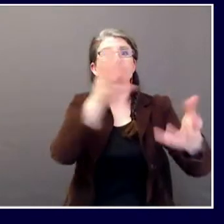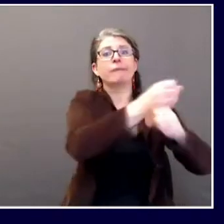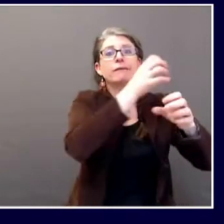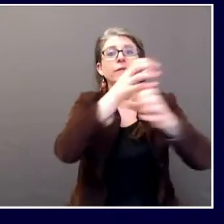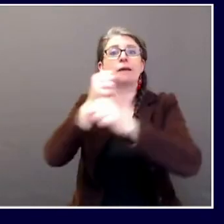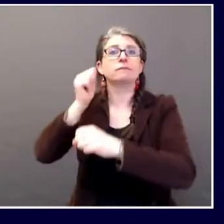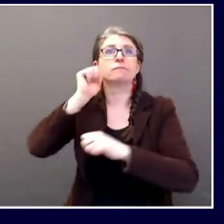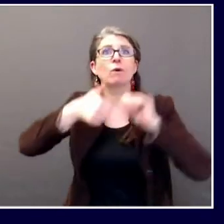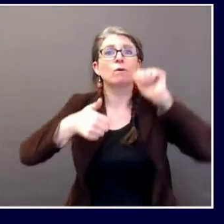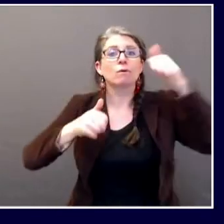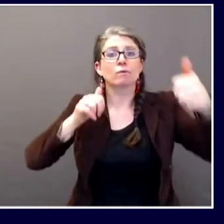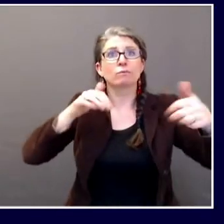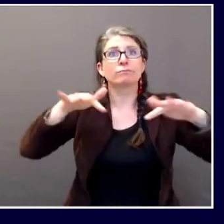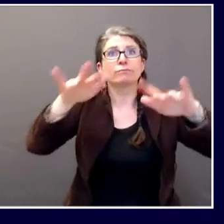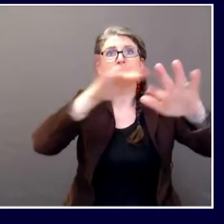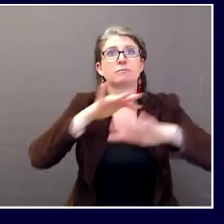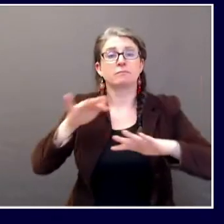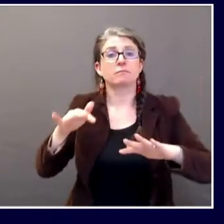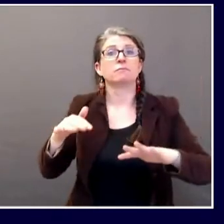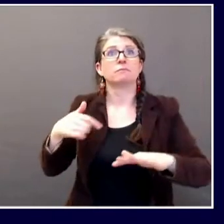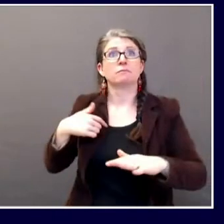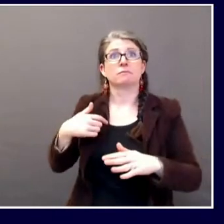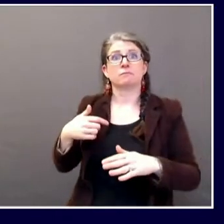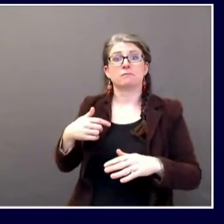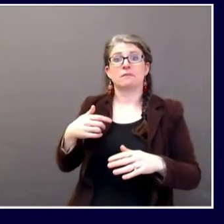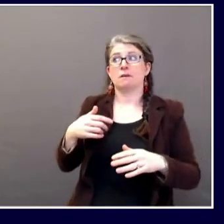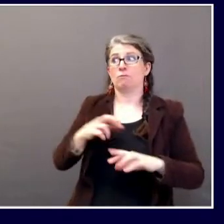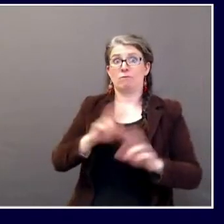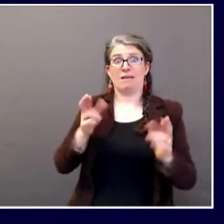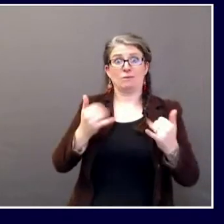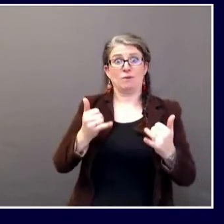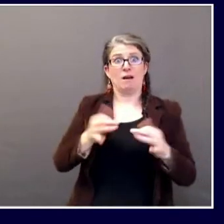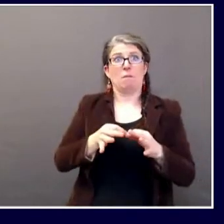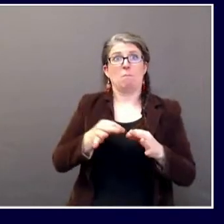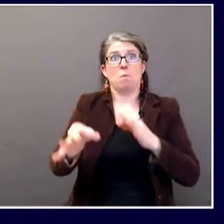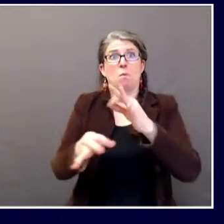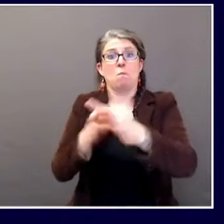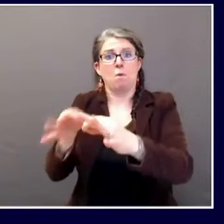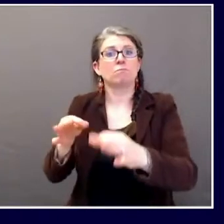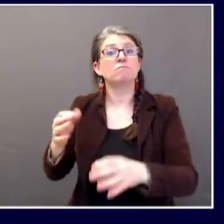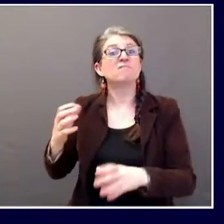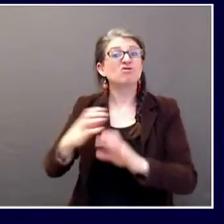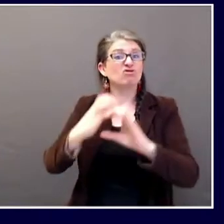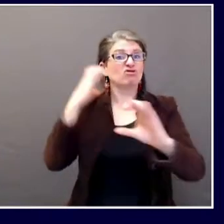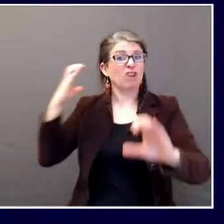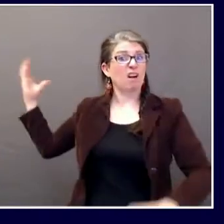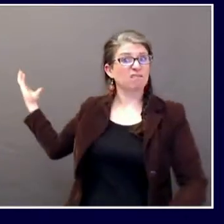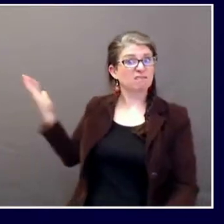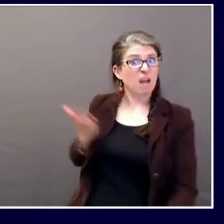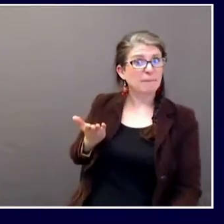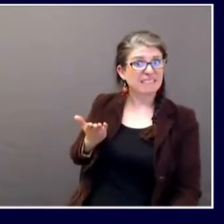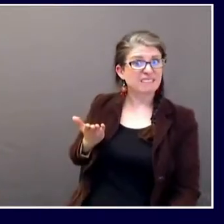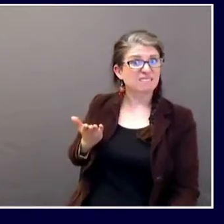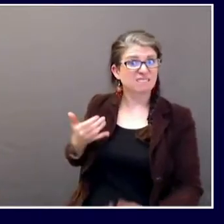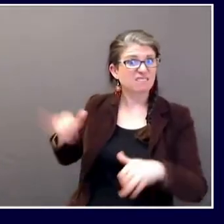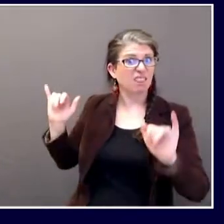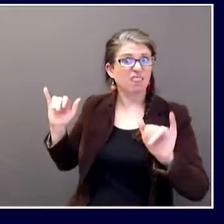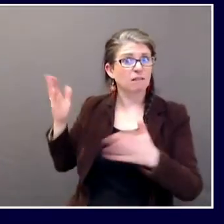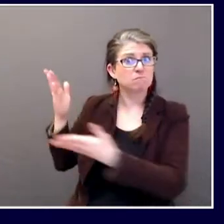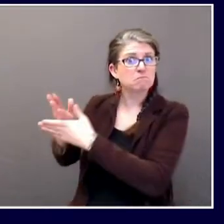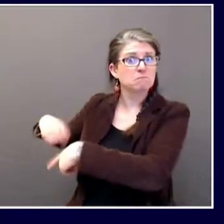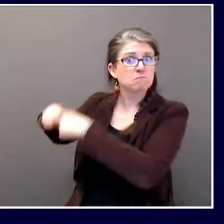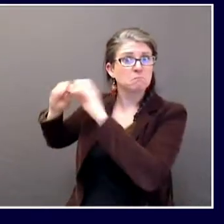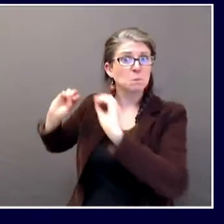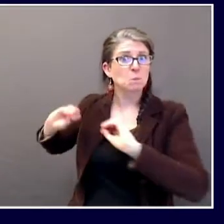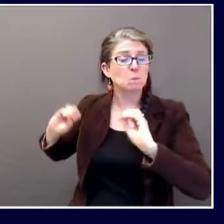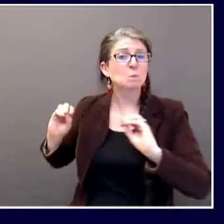are definitely folks who are waiting to get vaccinated. Even though the numbers from today, because of the cancellations, will be lower, perhaps they can be